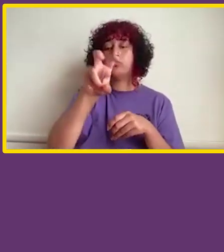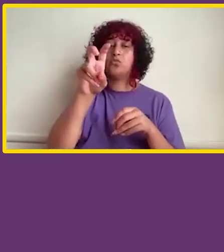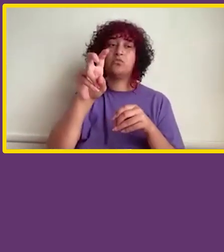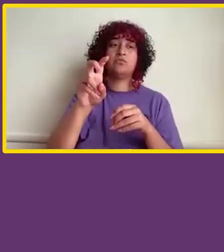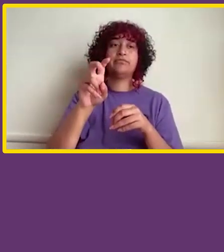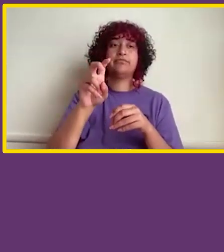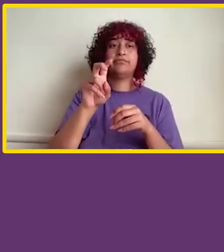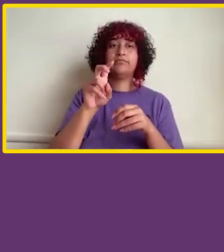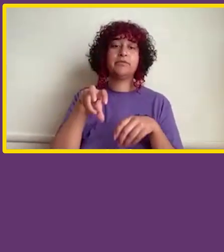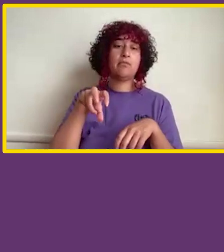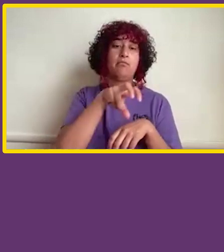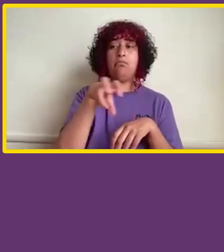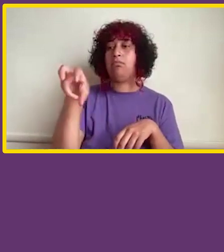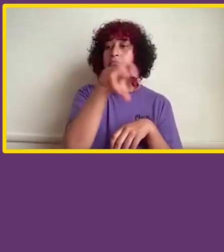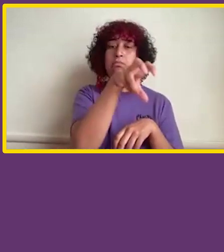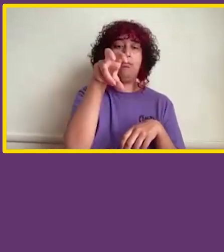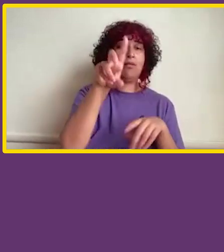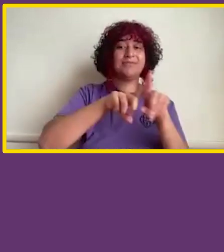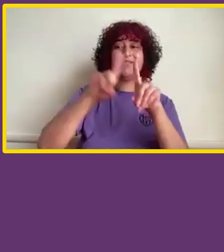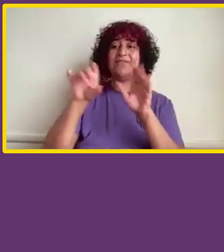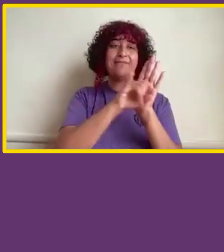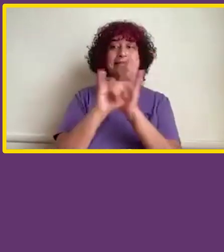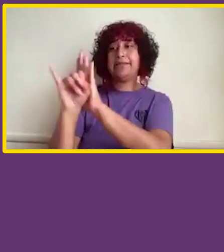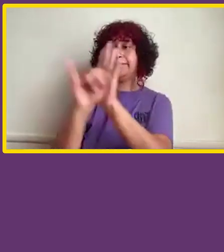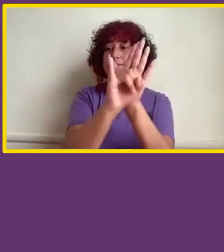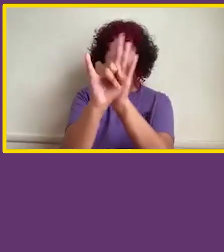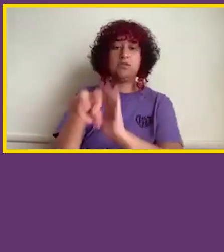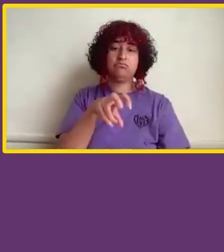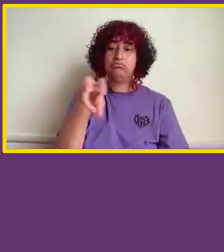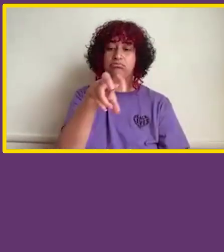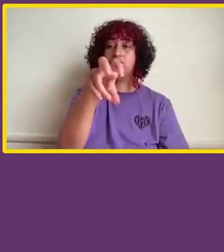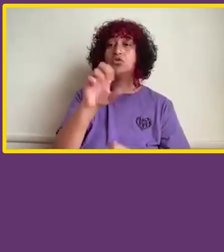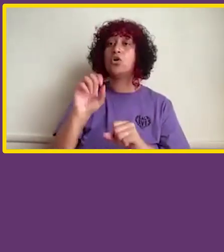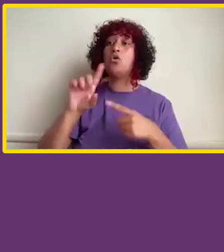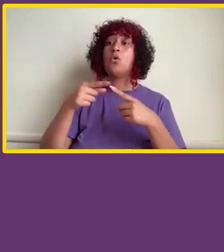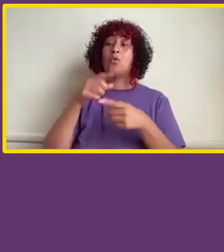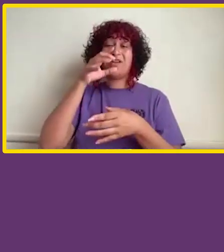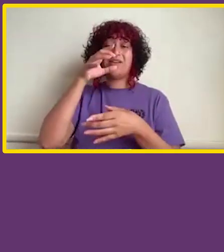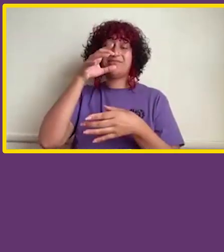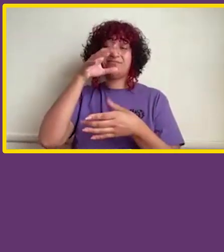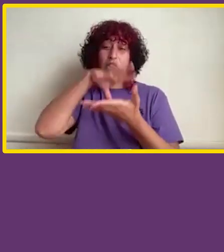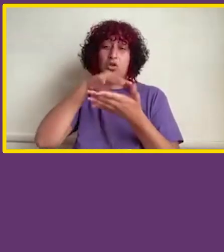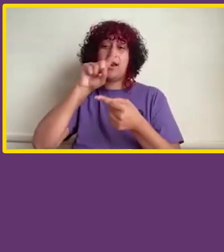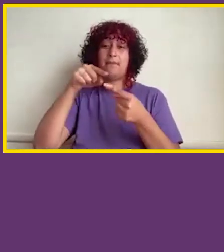identities. And so as we learn about a form of oppression and how we relate,